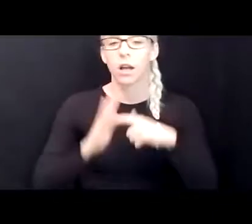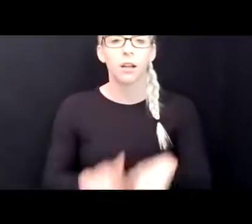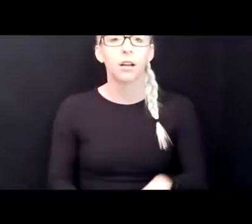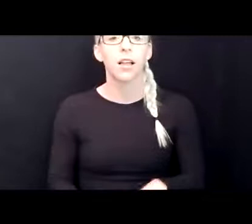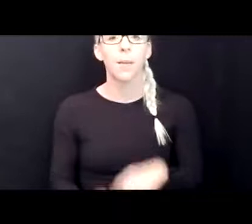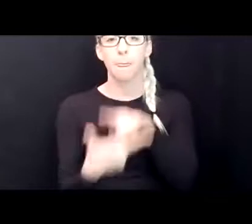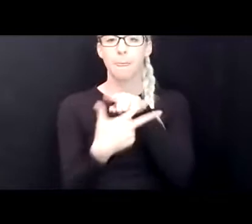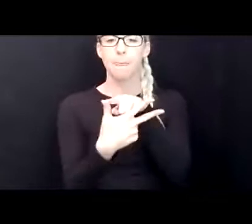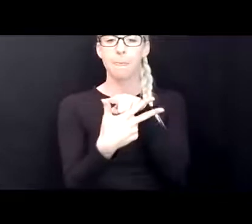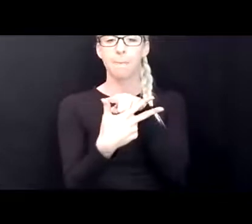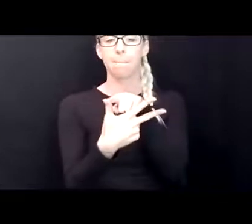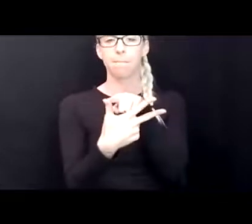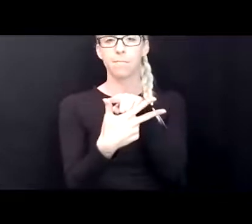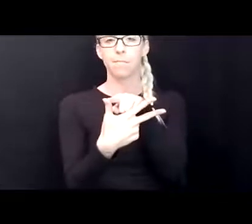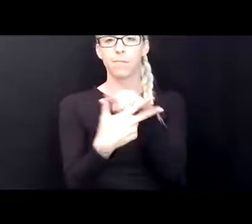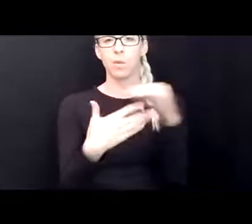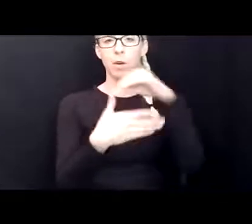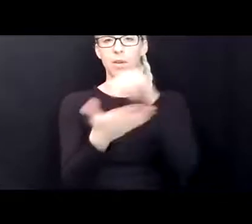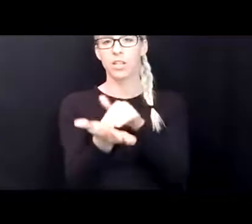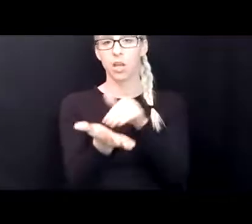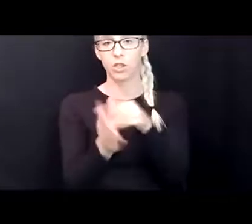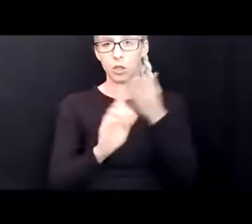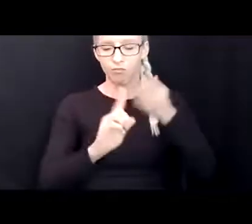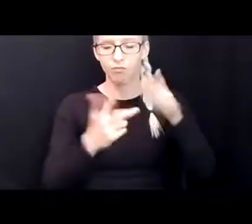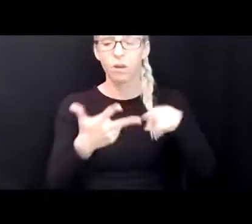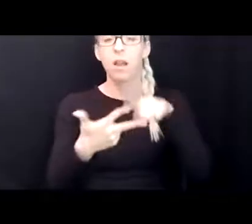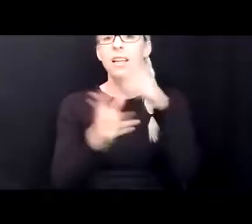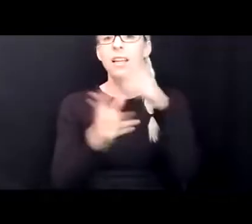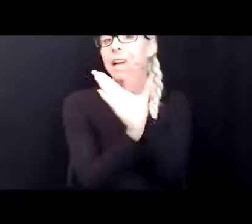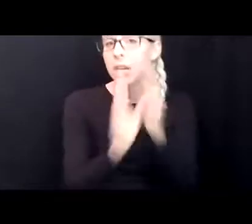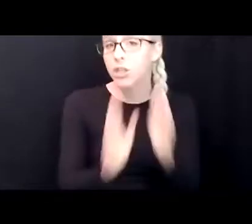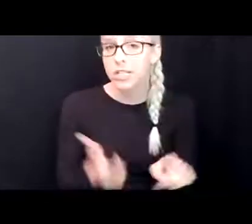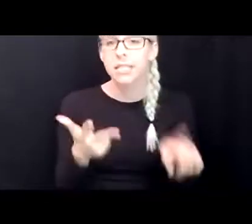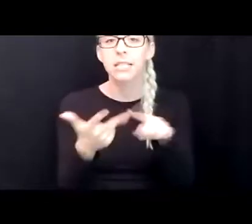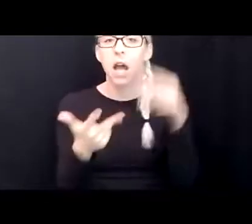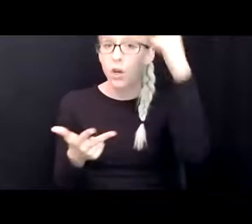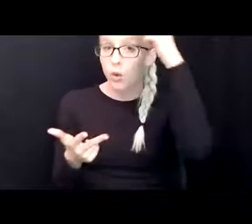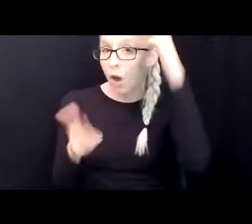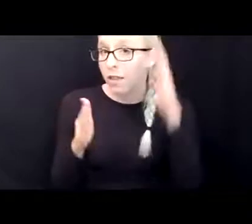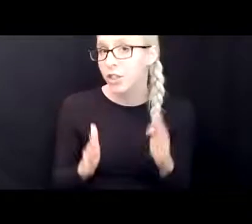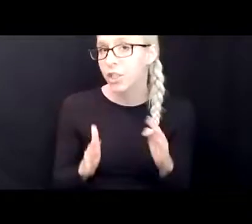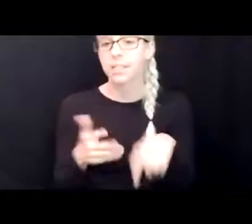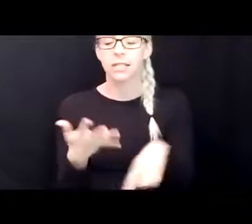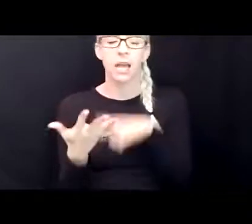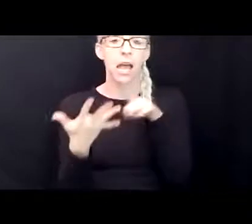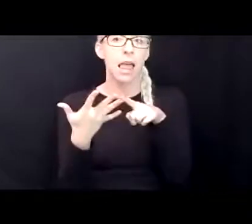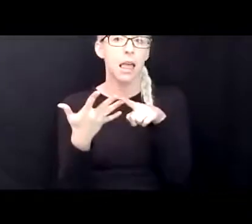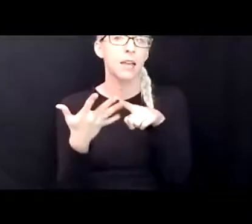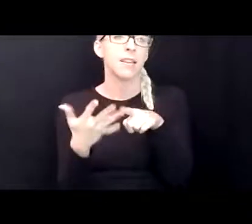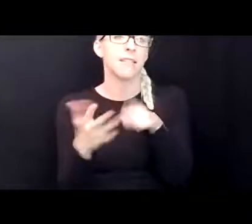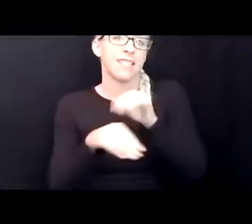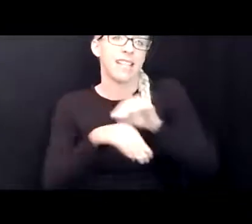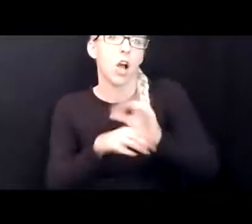regular primary care physician. We could have a psychiatrist, a neurologist, a